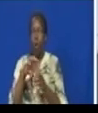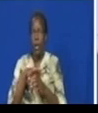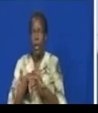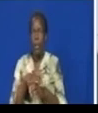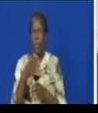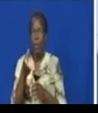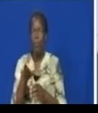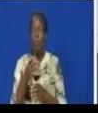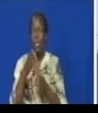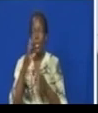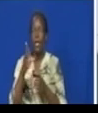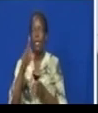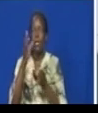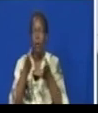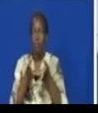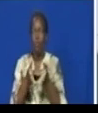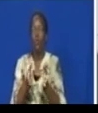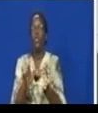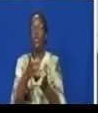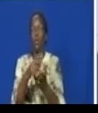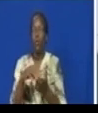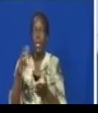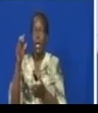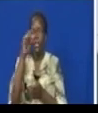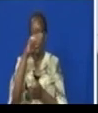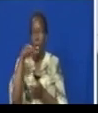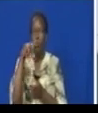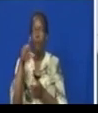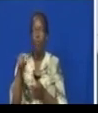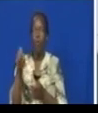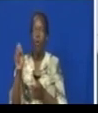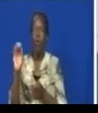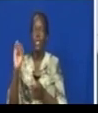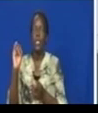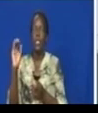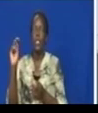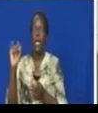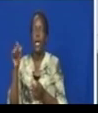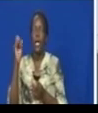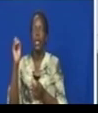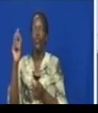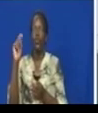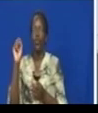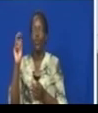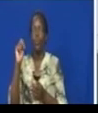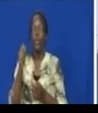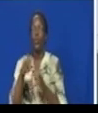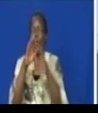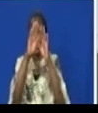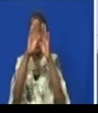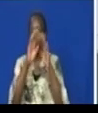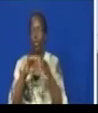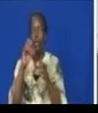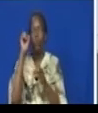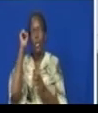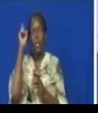on that circular path, on that circular trajectory. Now, it is important again to understand